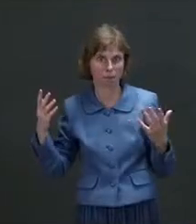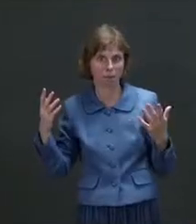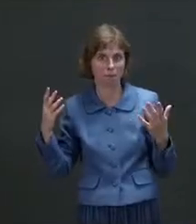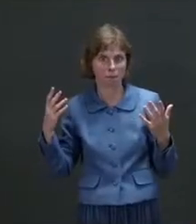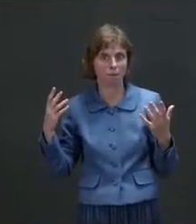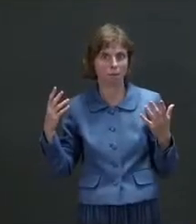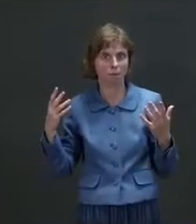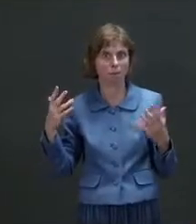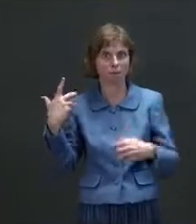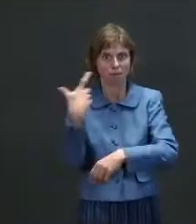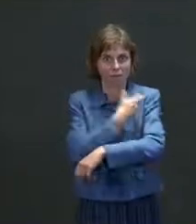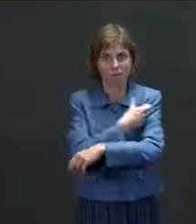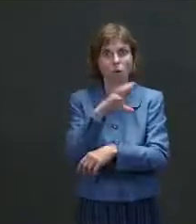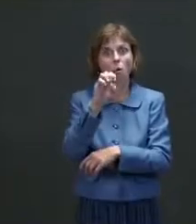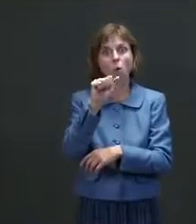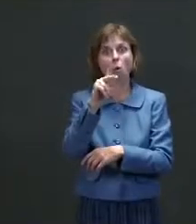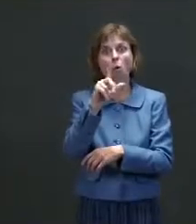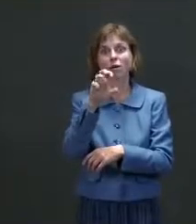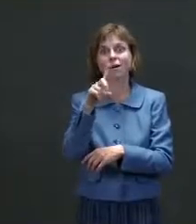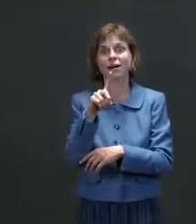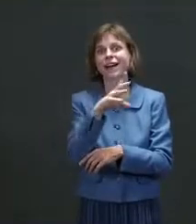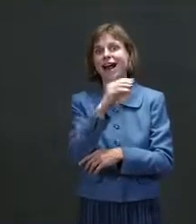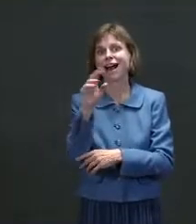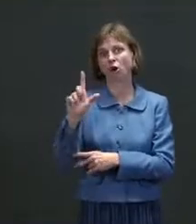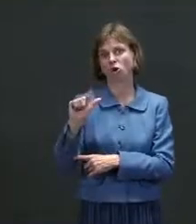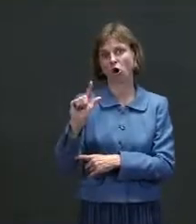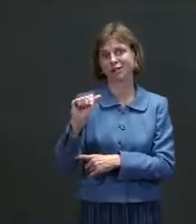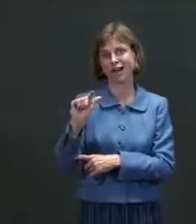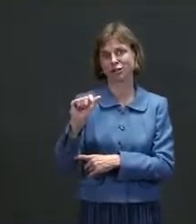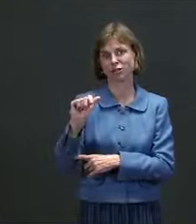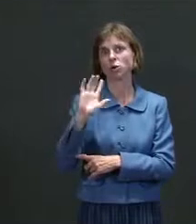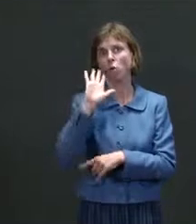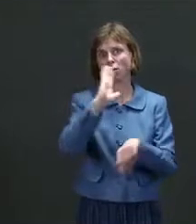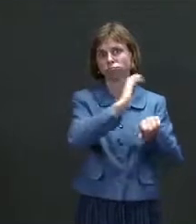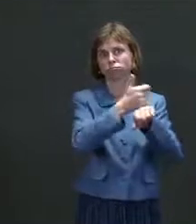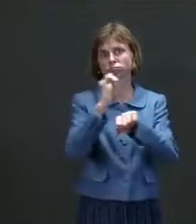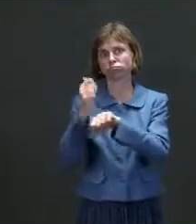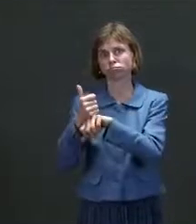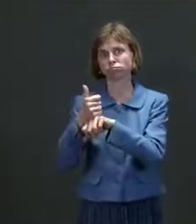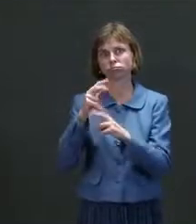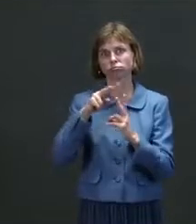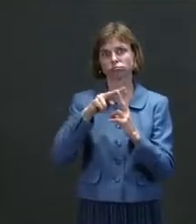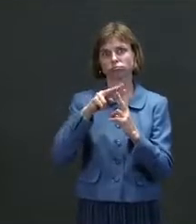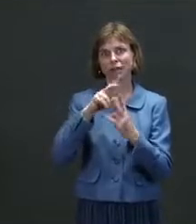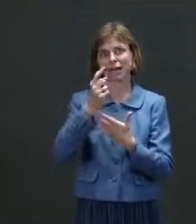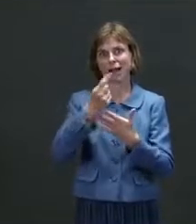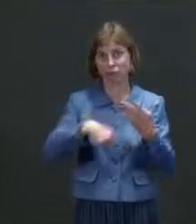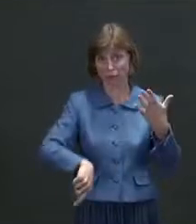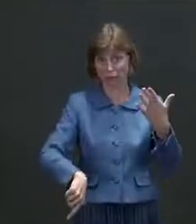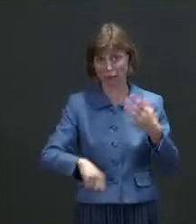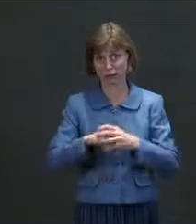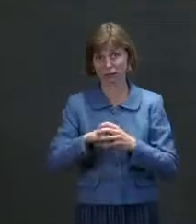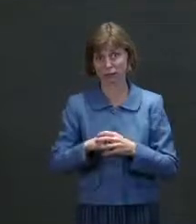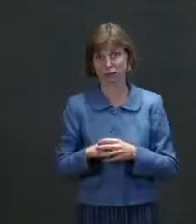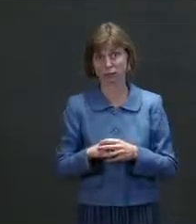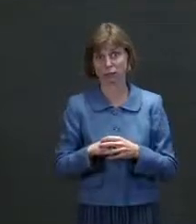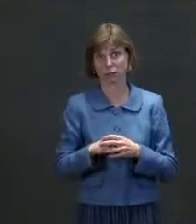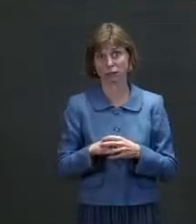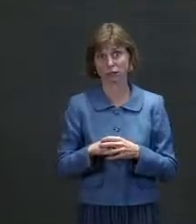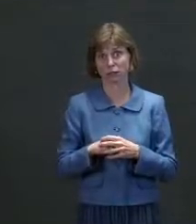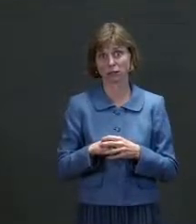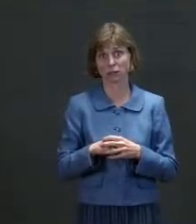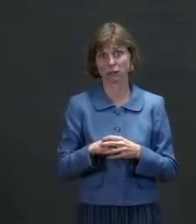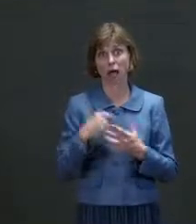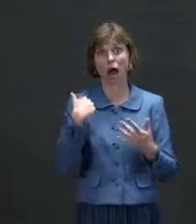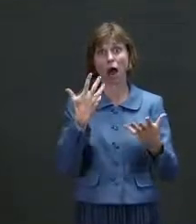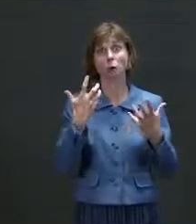centers in Oakland and in Los Angeles next week. The one thing that I would add to the number of FEMA employees